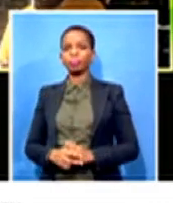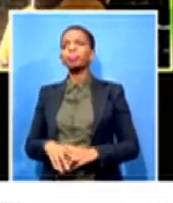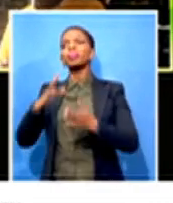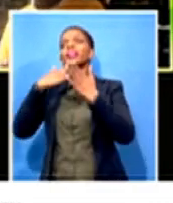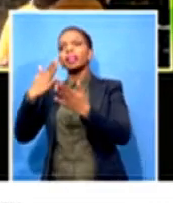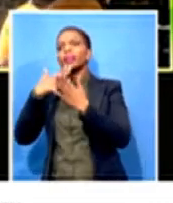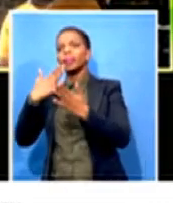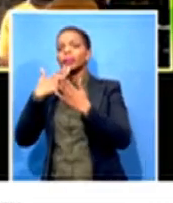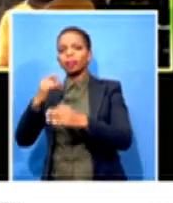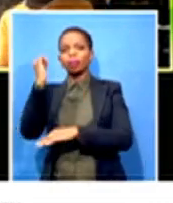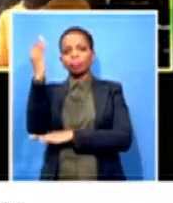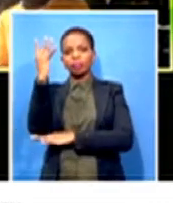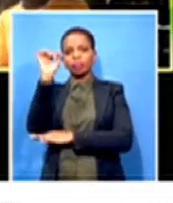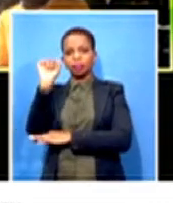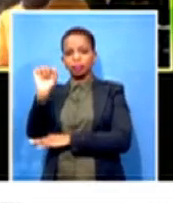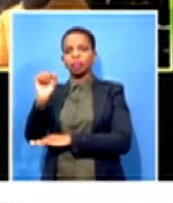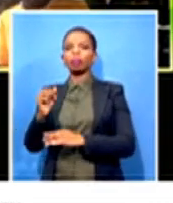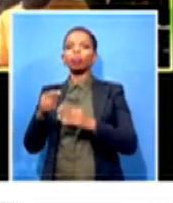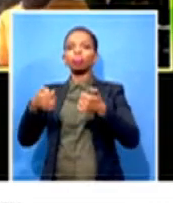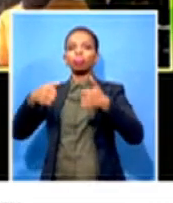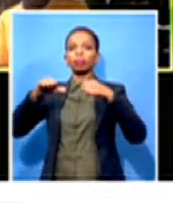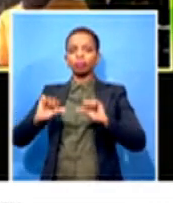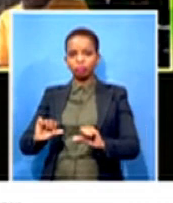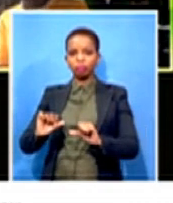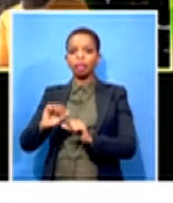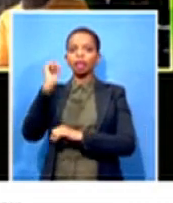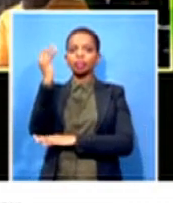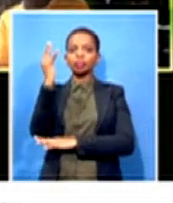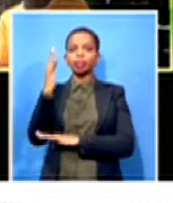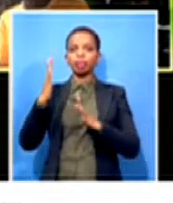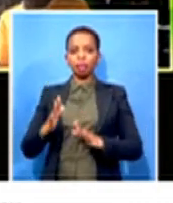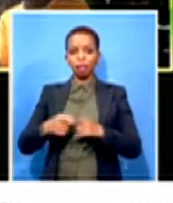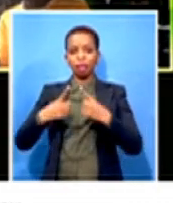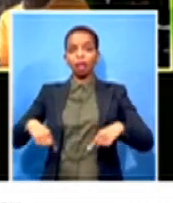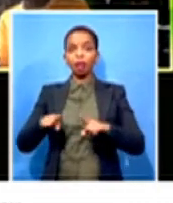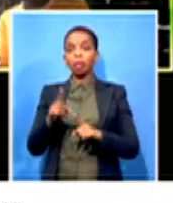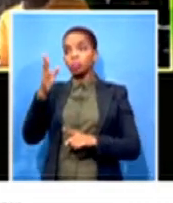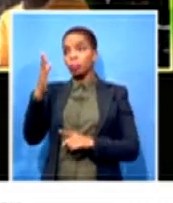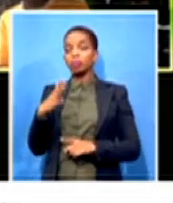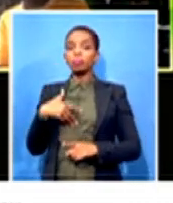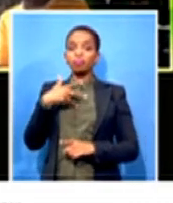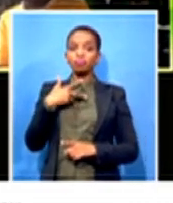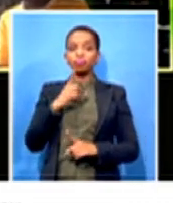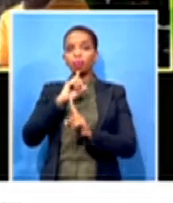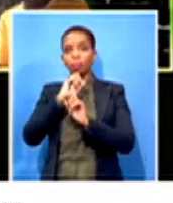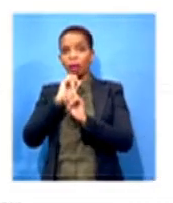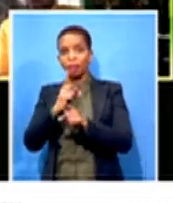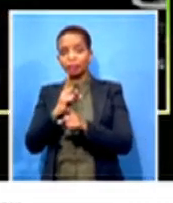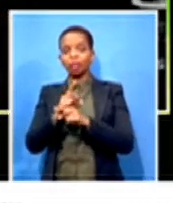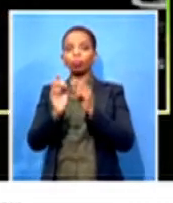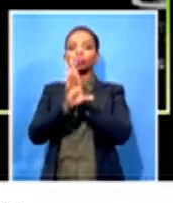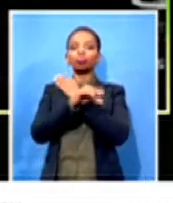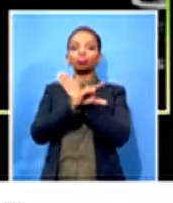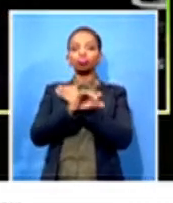speaker now. And Prof. Motshekga, feel free to answer the Q&A in the Zoom. I think Mo has been doing a great job of just answering some of the questions